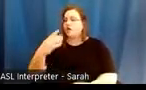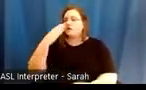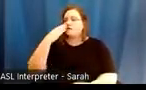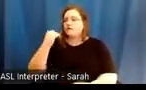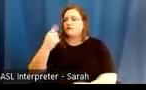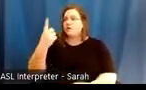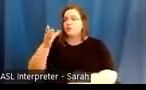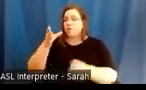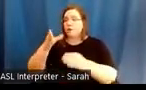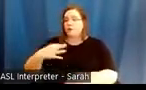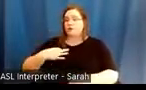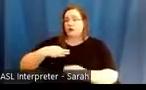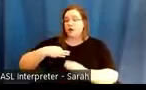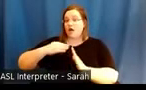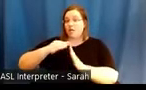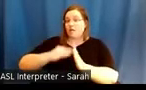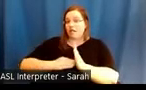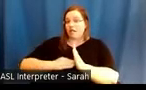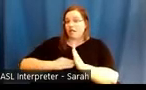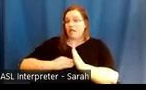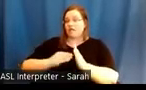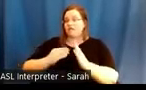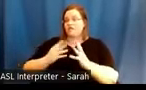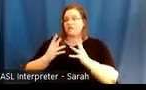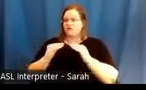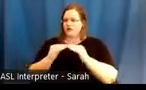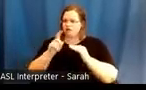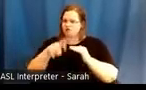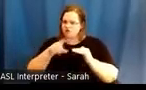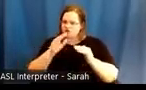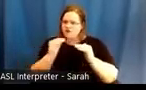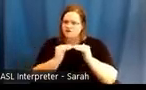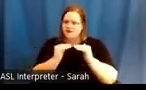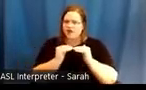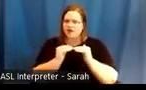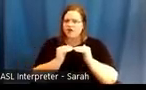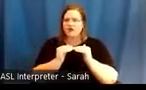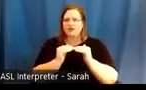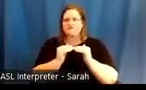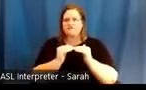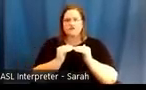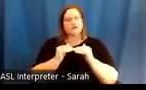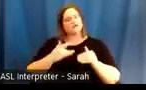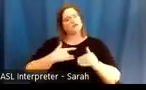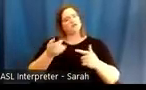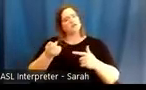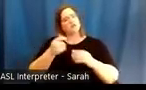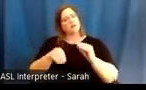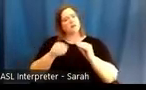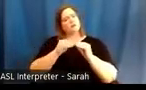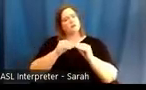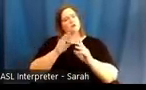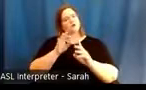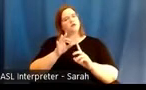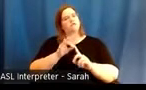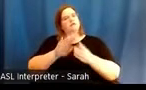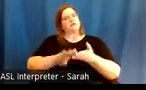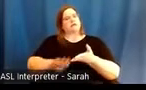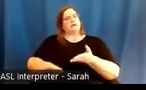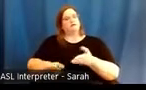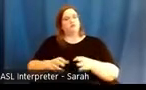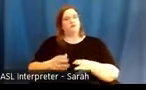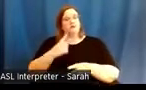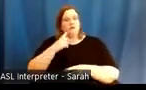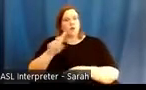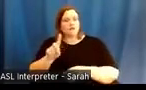applies, I know they want to be fair and they should be fair, but I feel like they should have a little more exception for the disabled, because